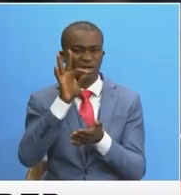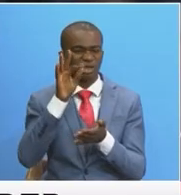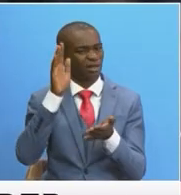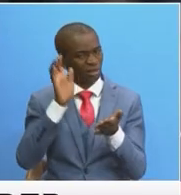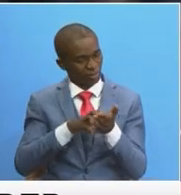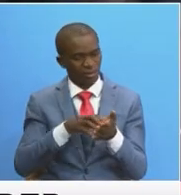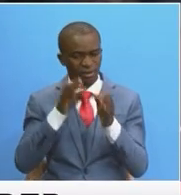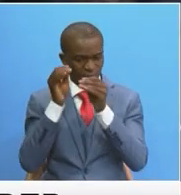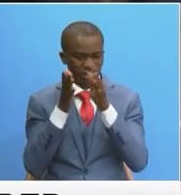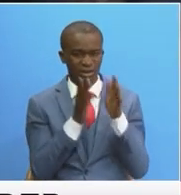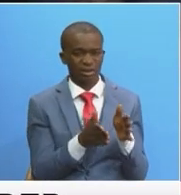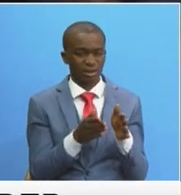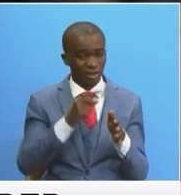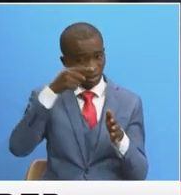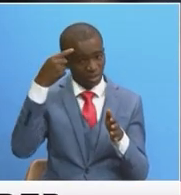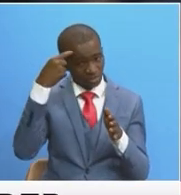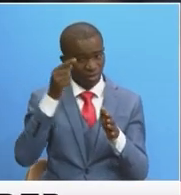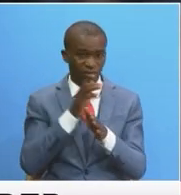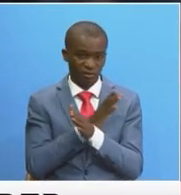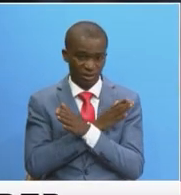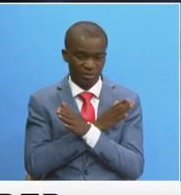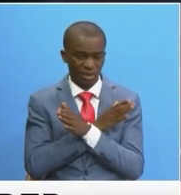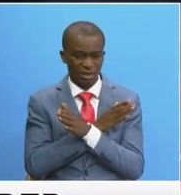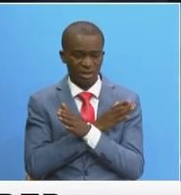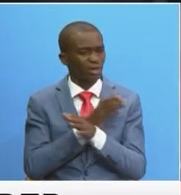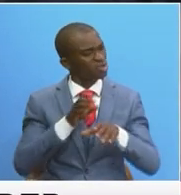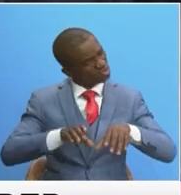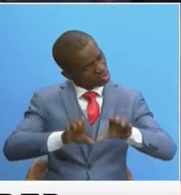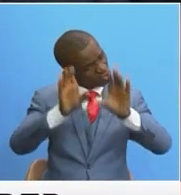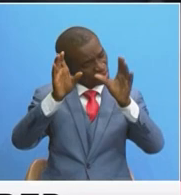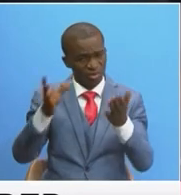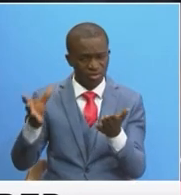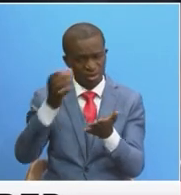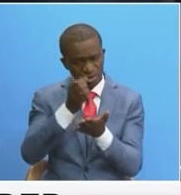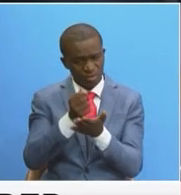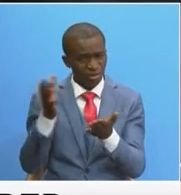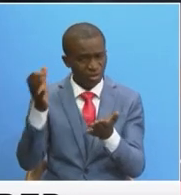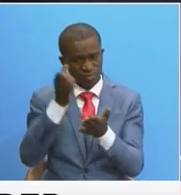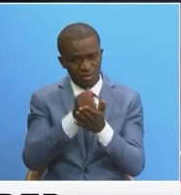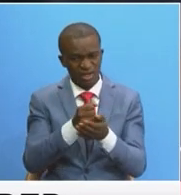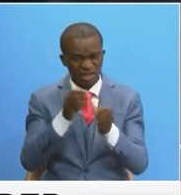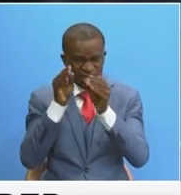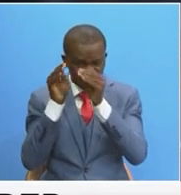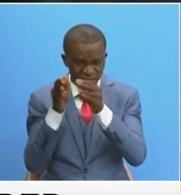improved in terms of the recruitment that we've made so far,